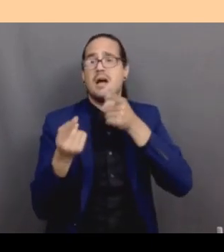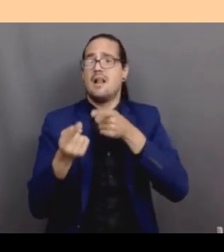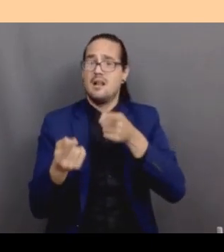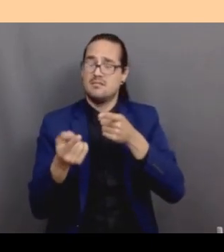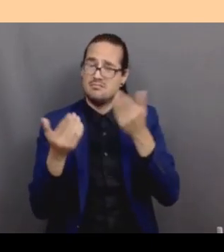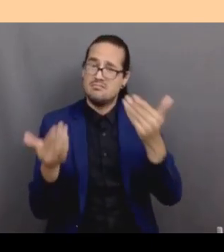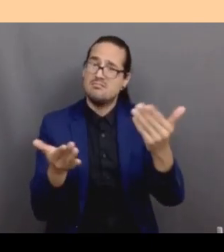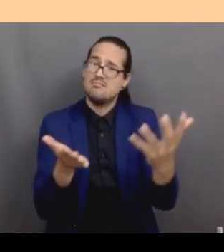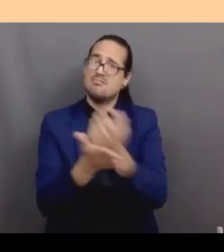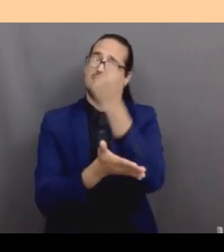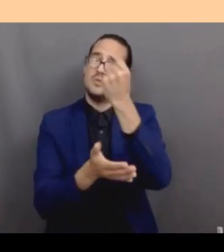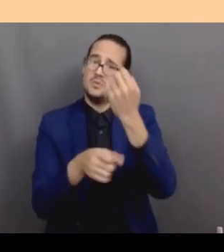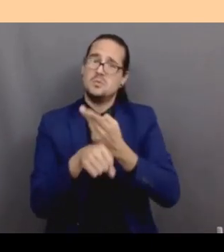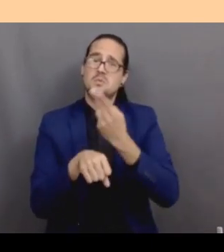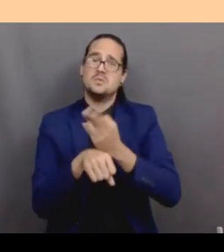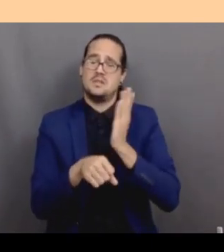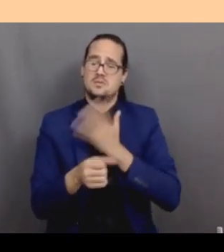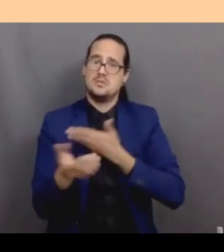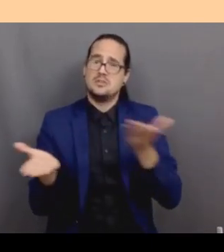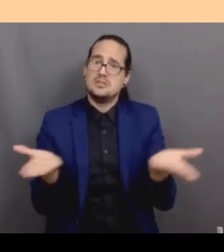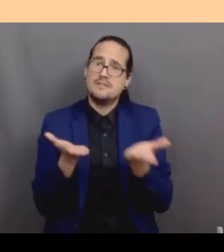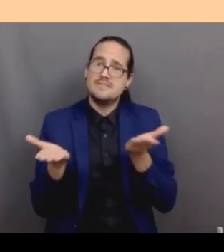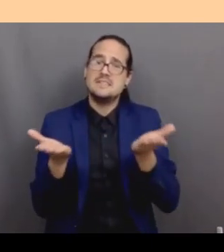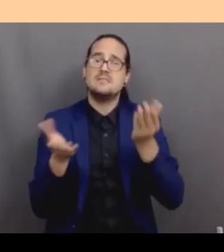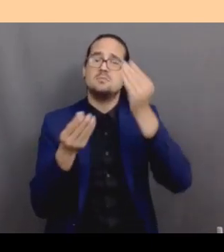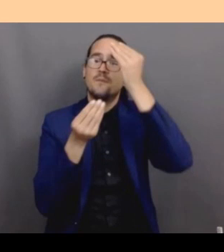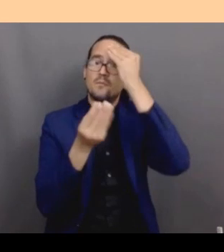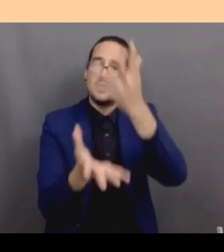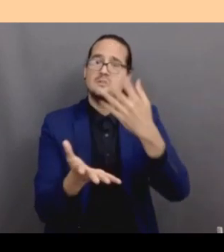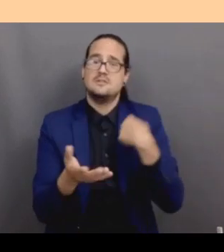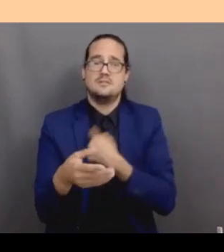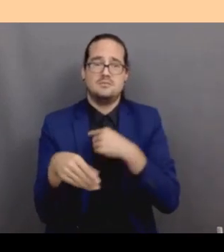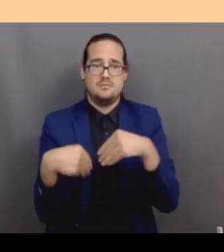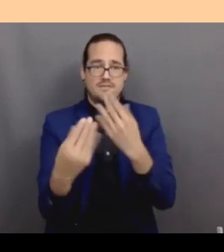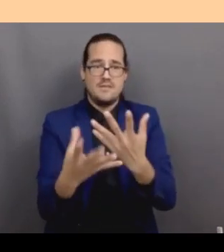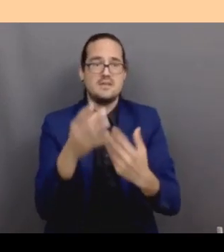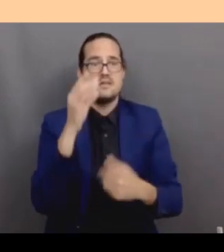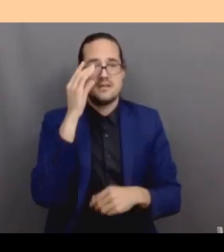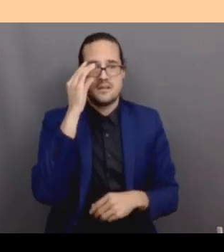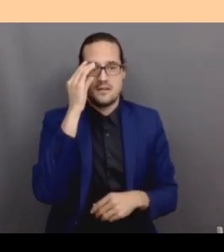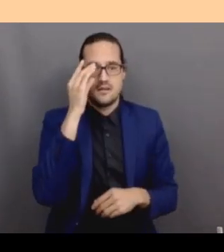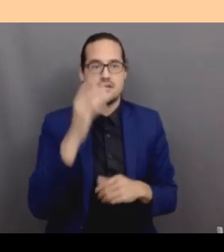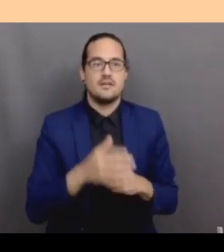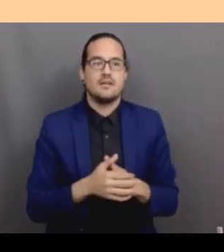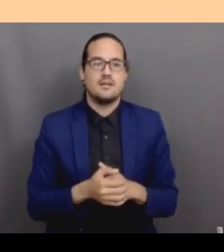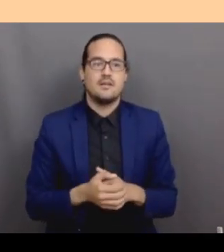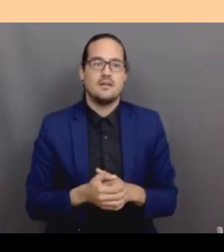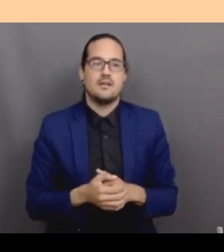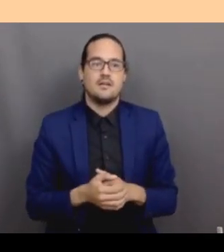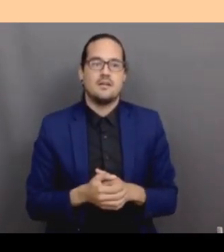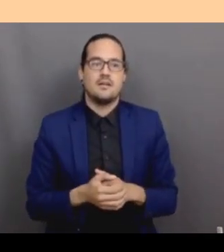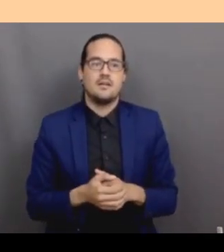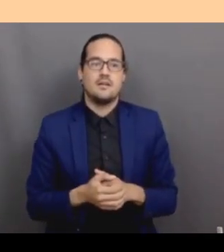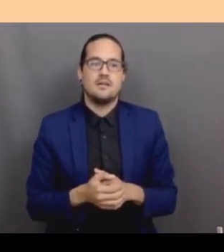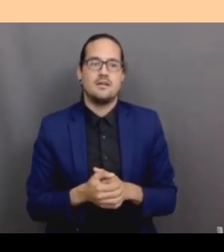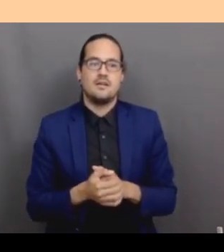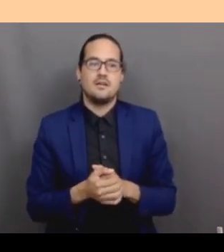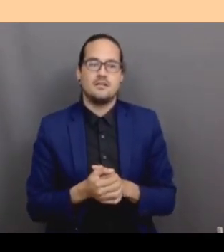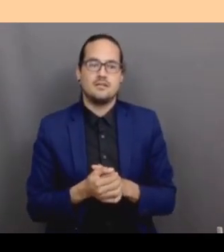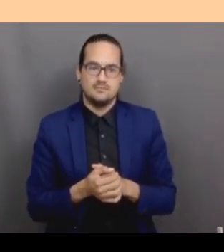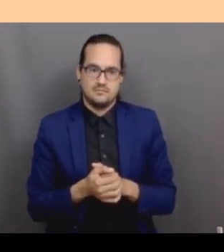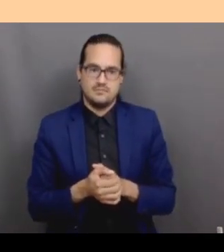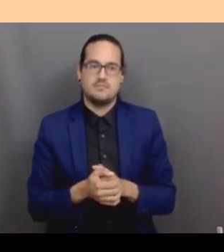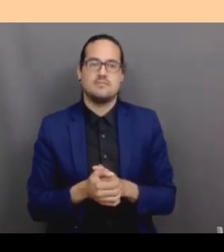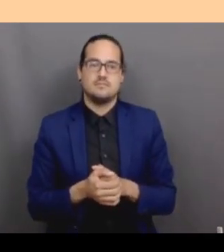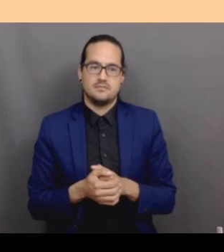great positive folks that we have here in Health and Human Services. Thank you for that, Benita.